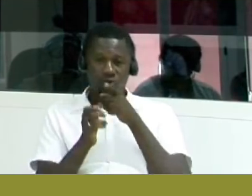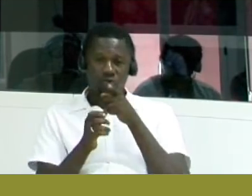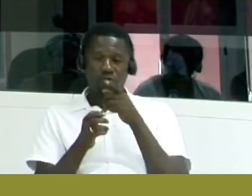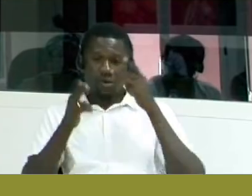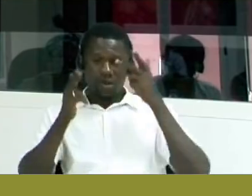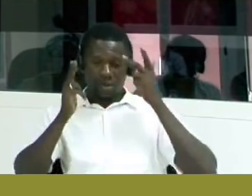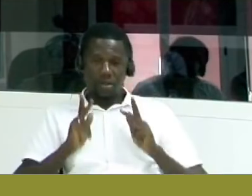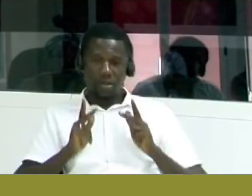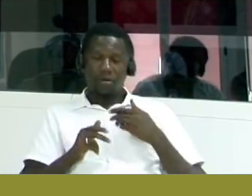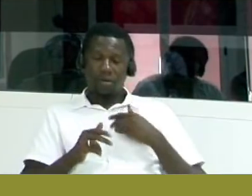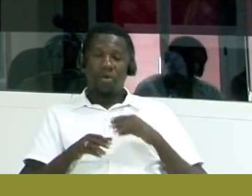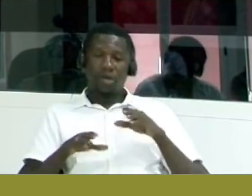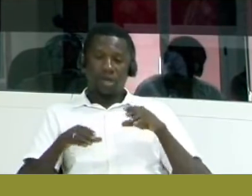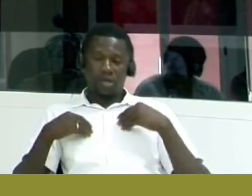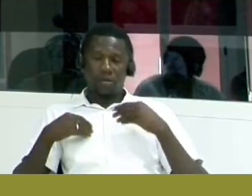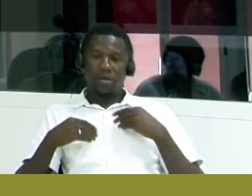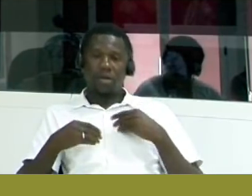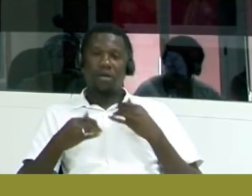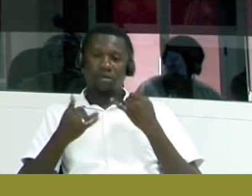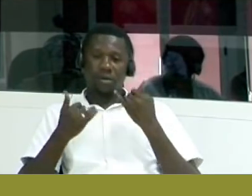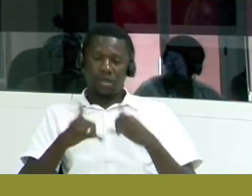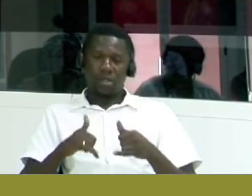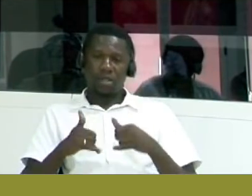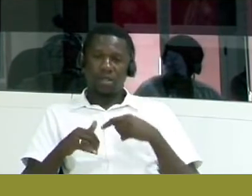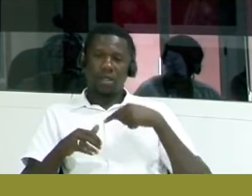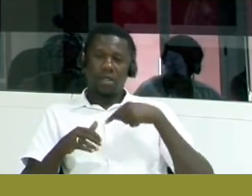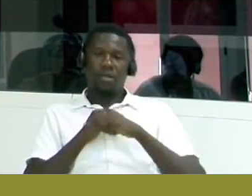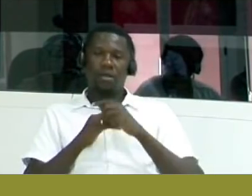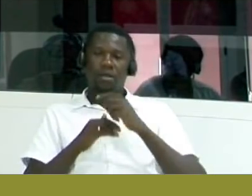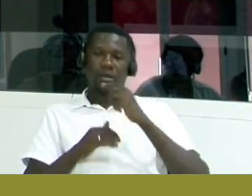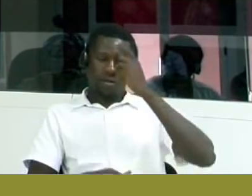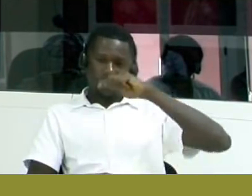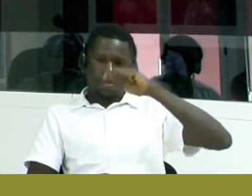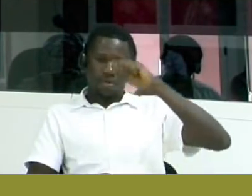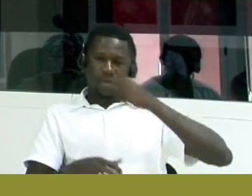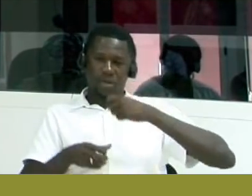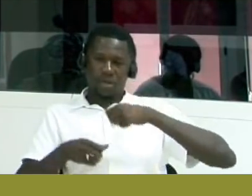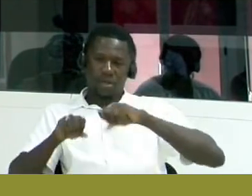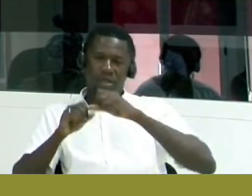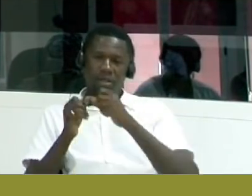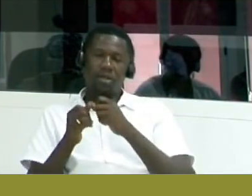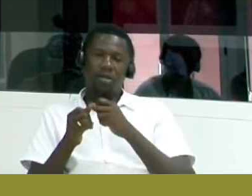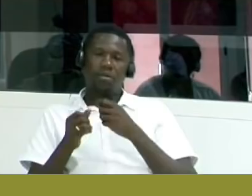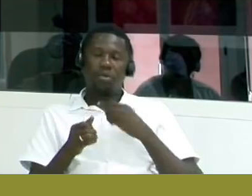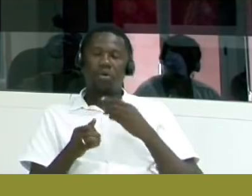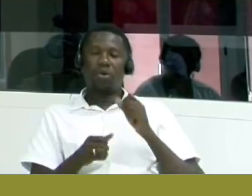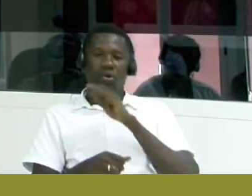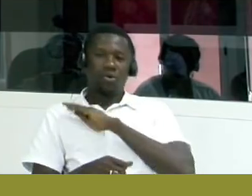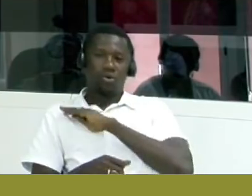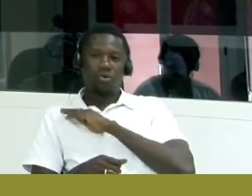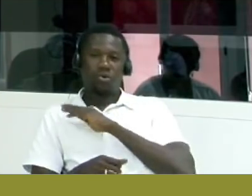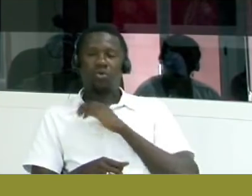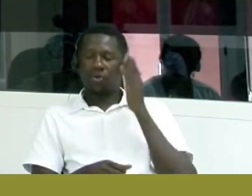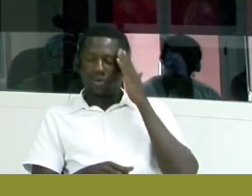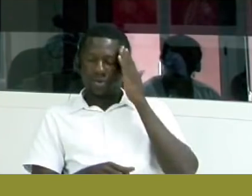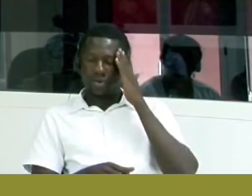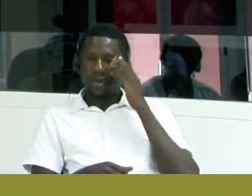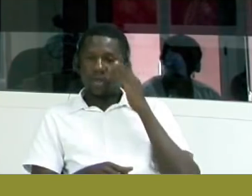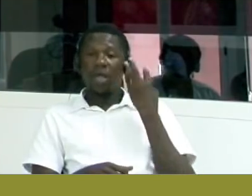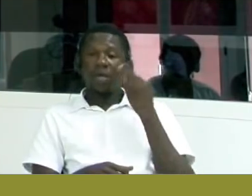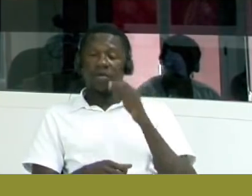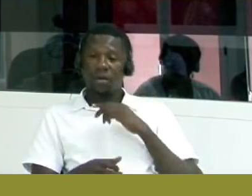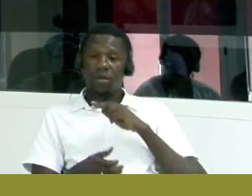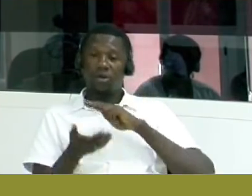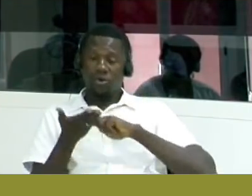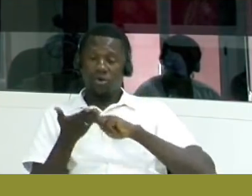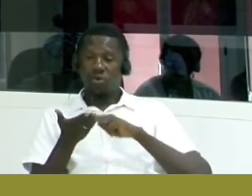that there have been lapses in the police setup. But I also know that if it were normal circumstances,